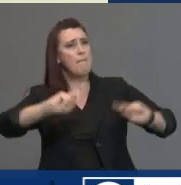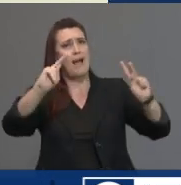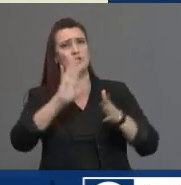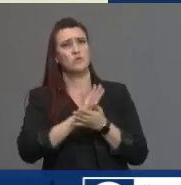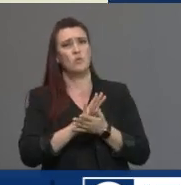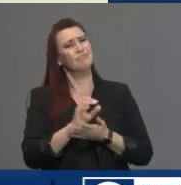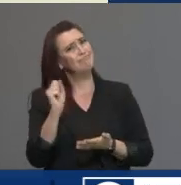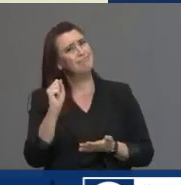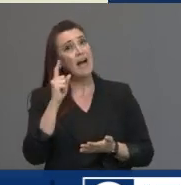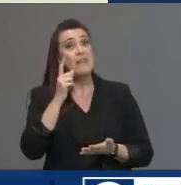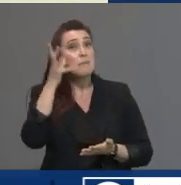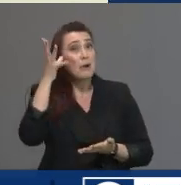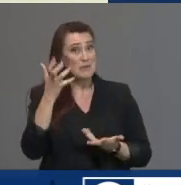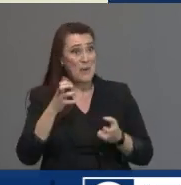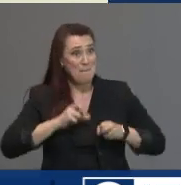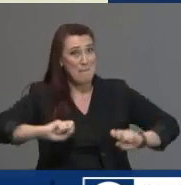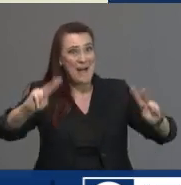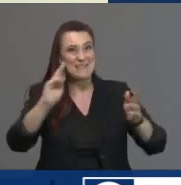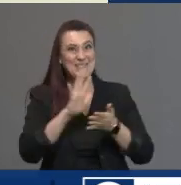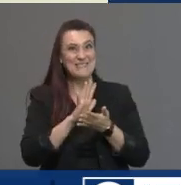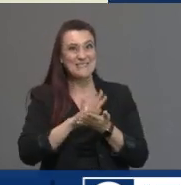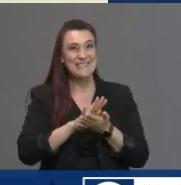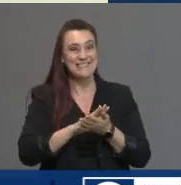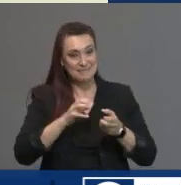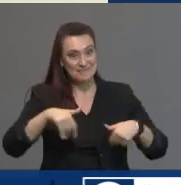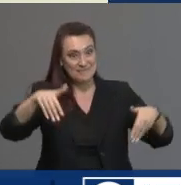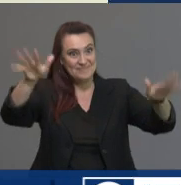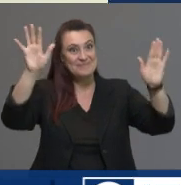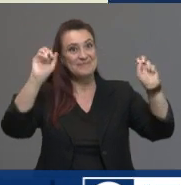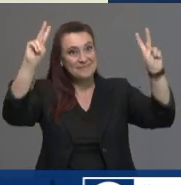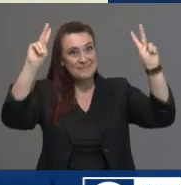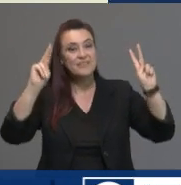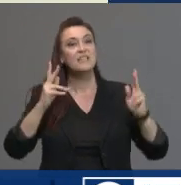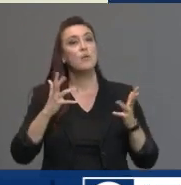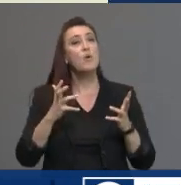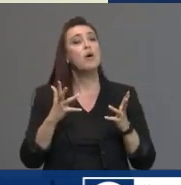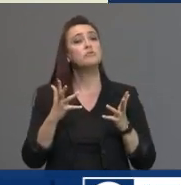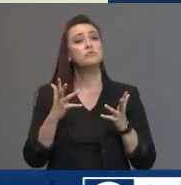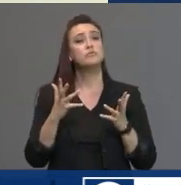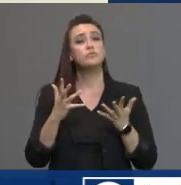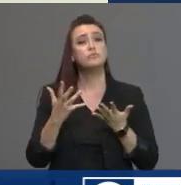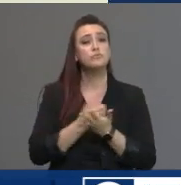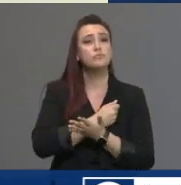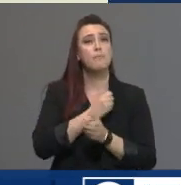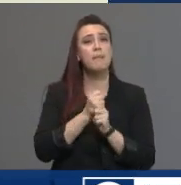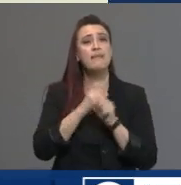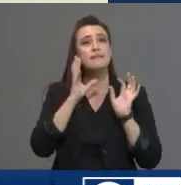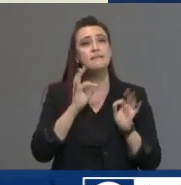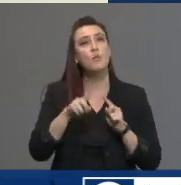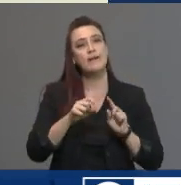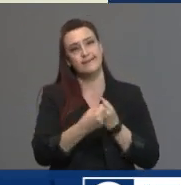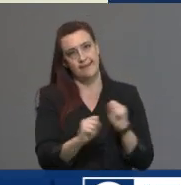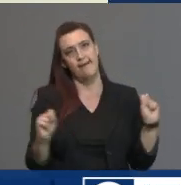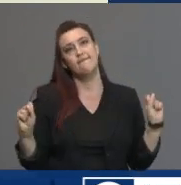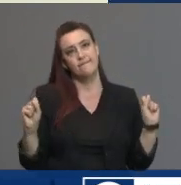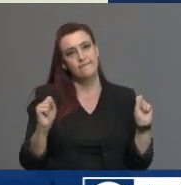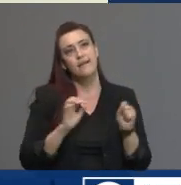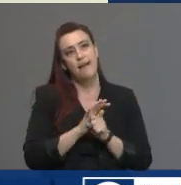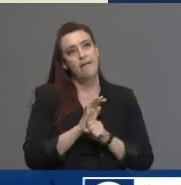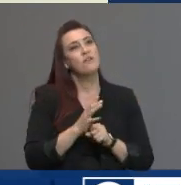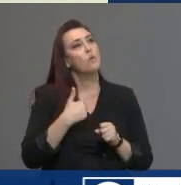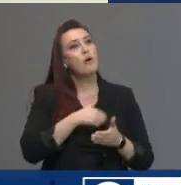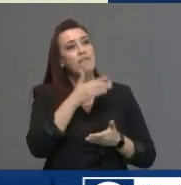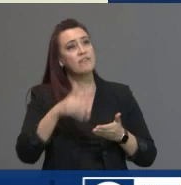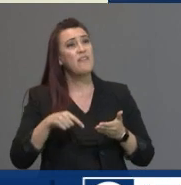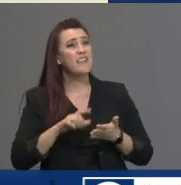school. I think parents want kids back in school. We want to do it when it's safe to do so. We're